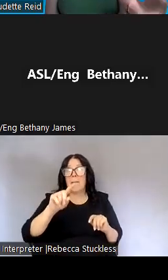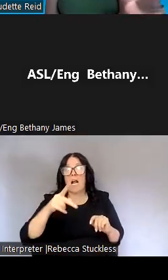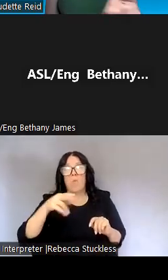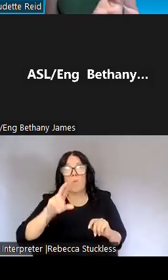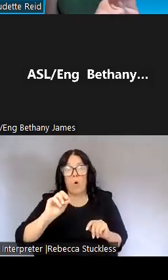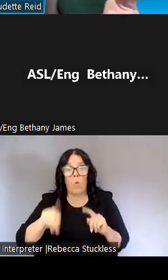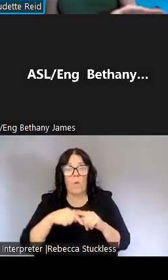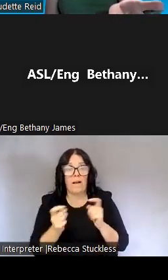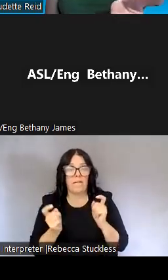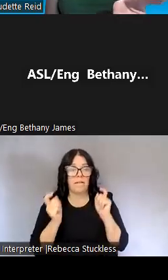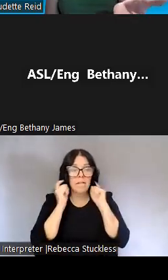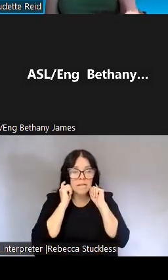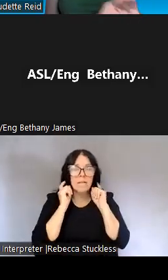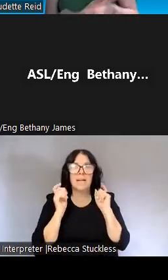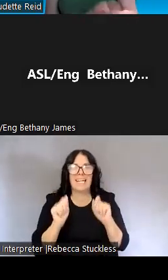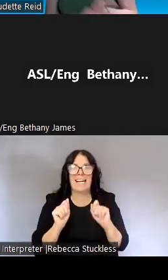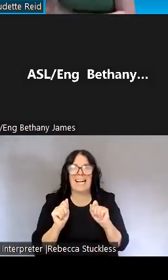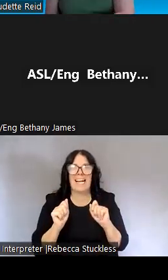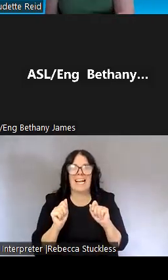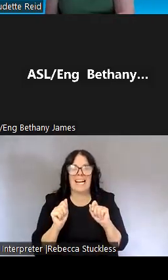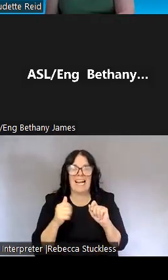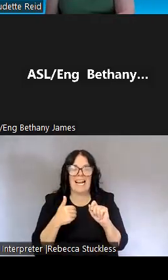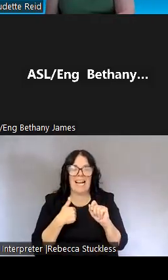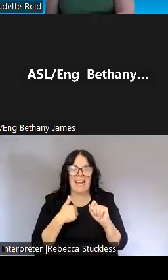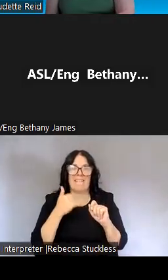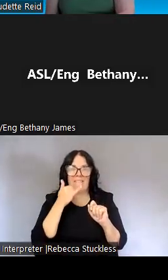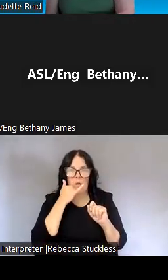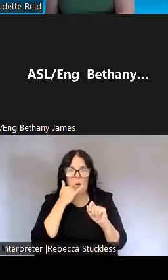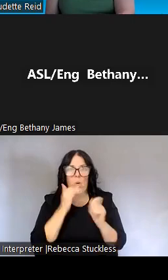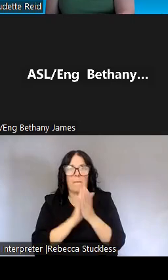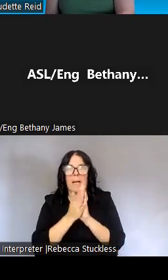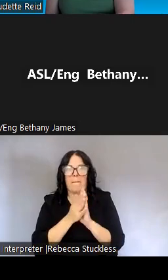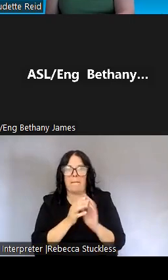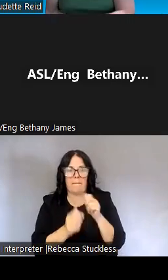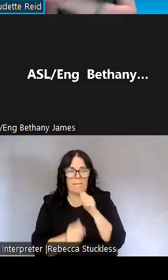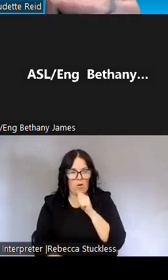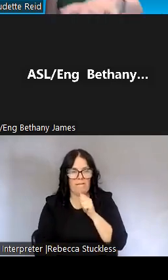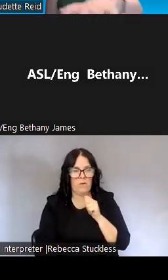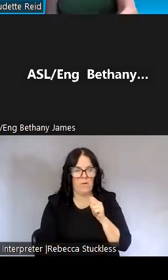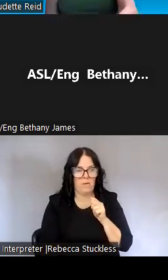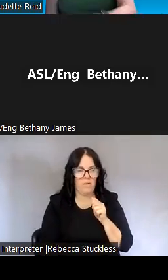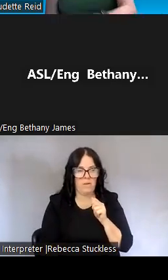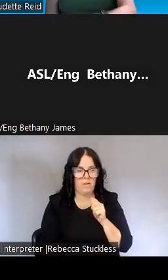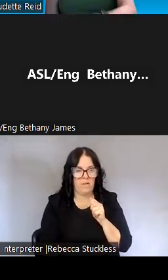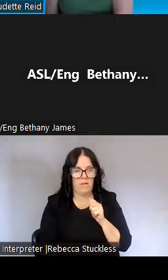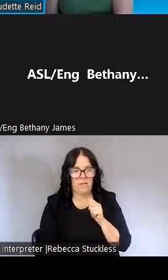your ear, to have the phone to act as a microphone. And so you would put the